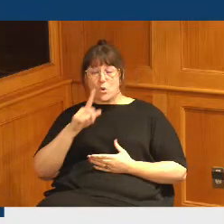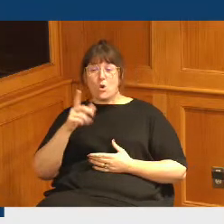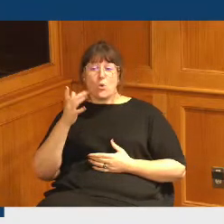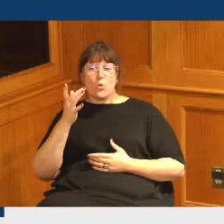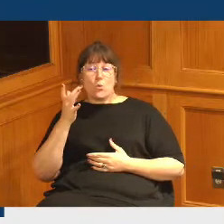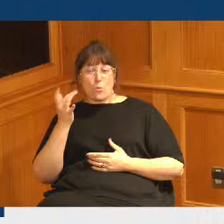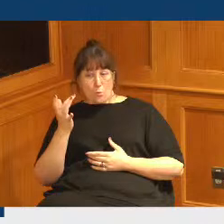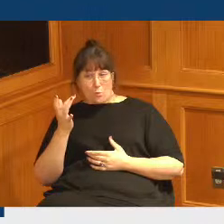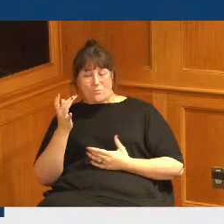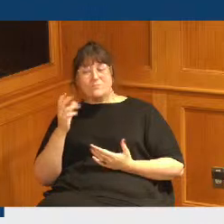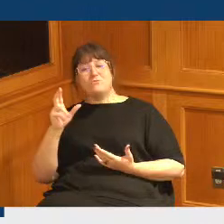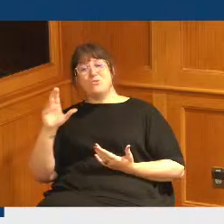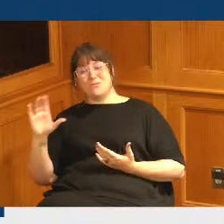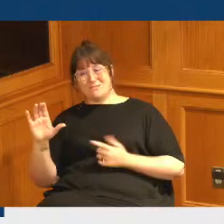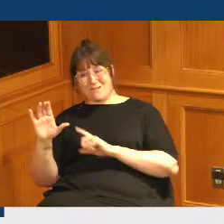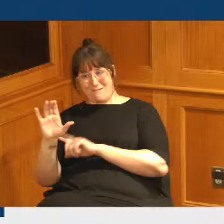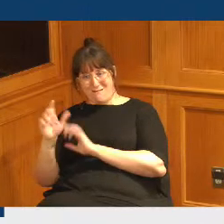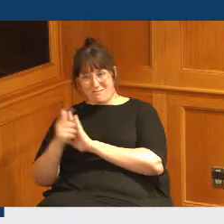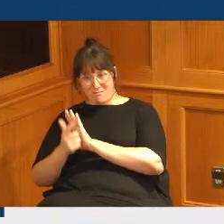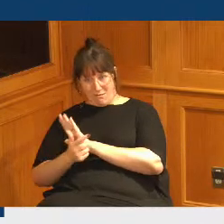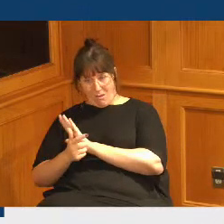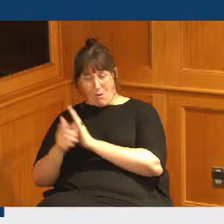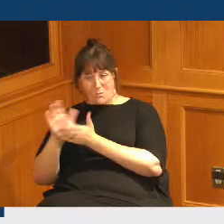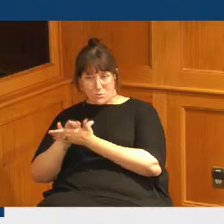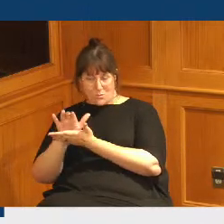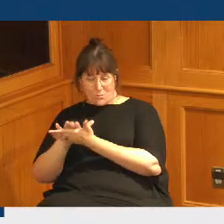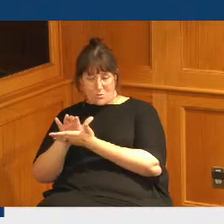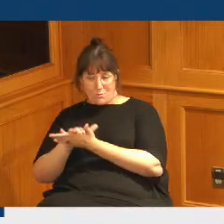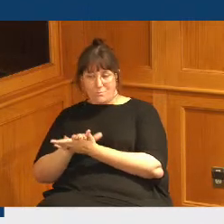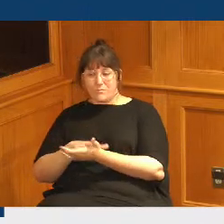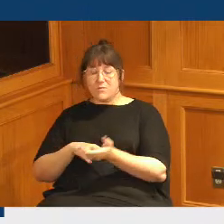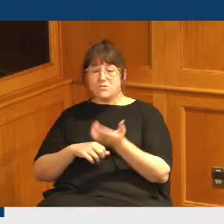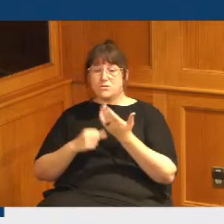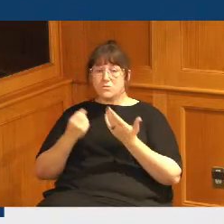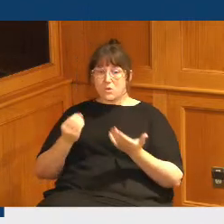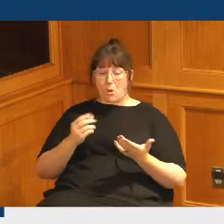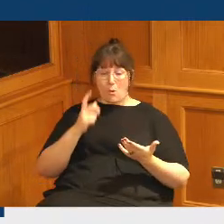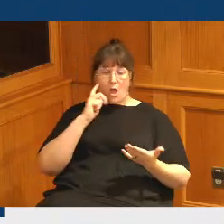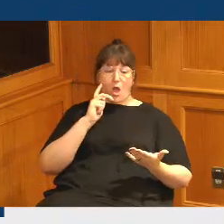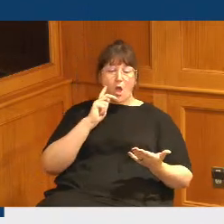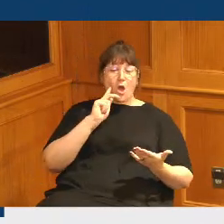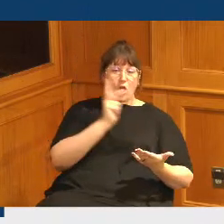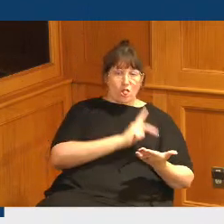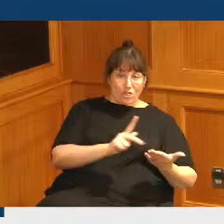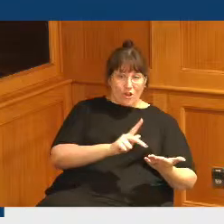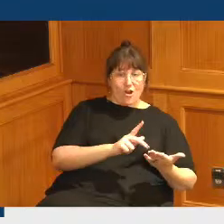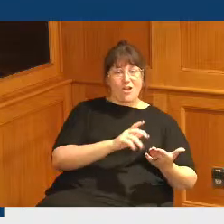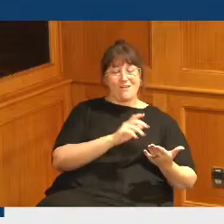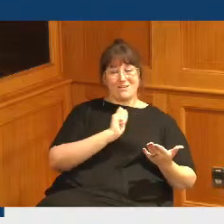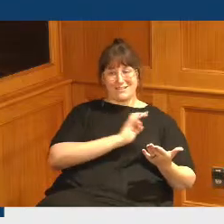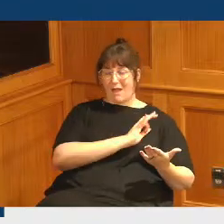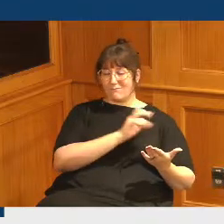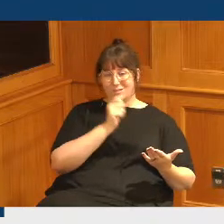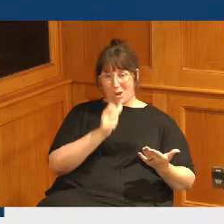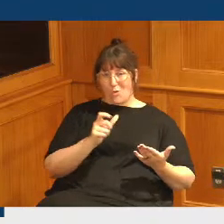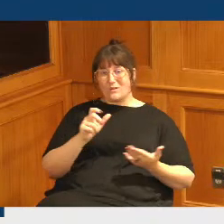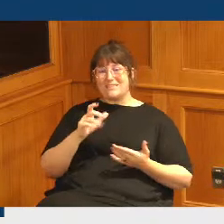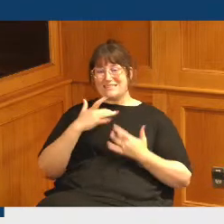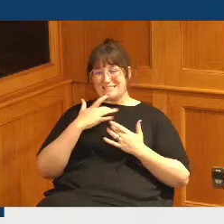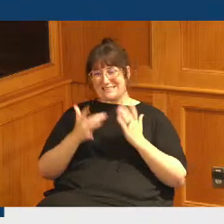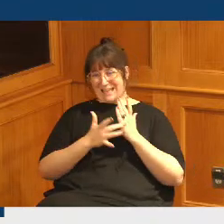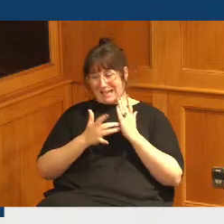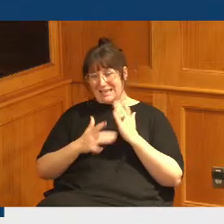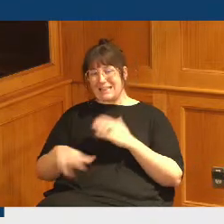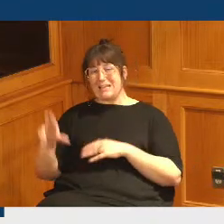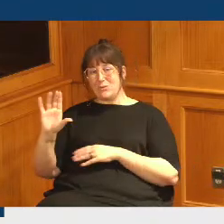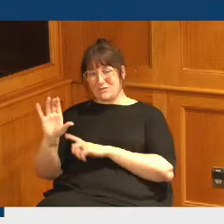budget. We send the money over there, but because they are not clerk's office staff technically, they're UC staff. They are